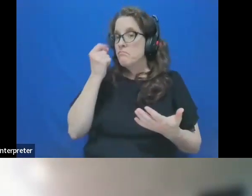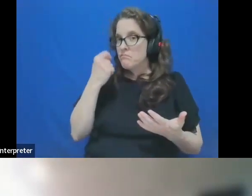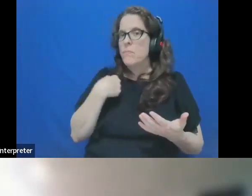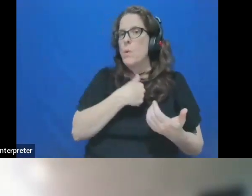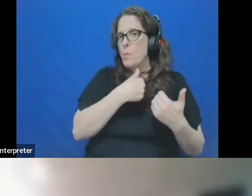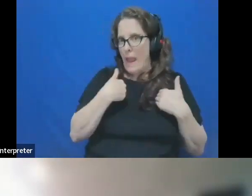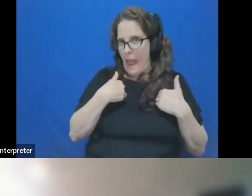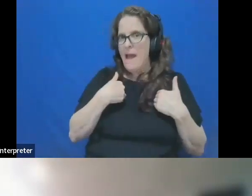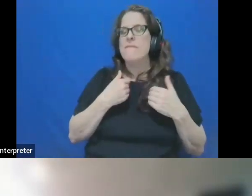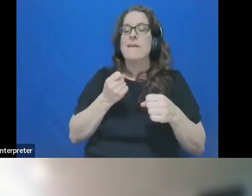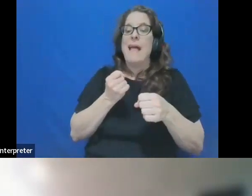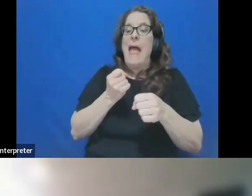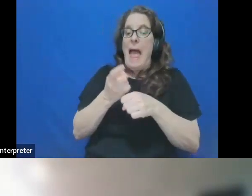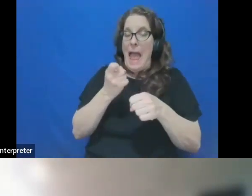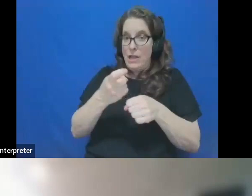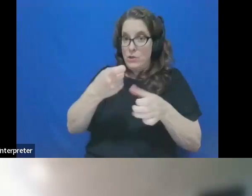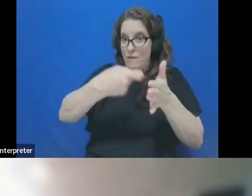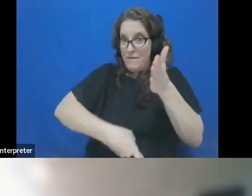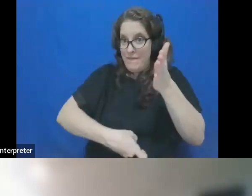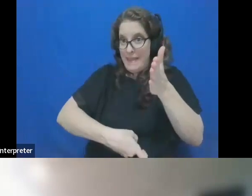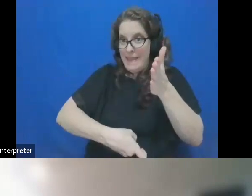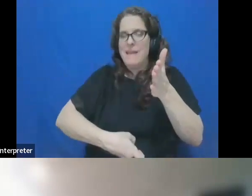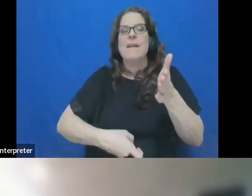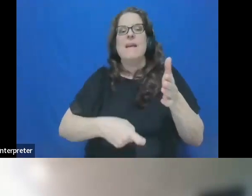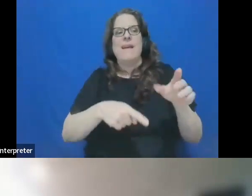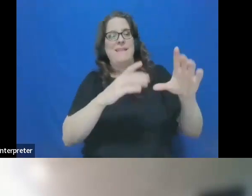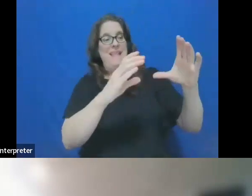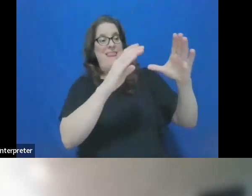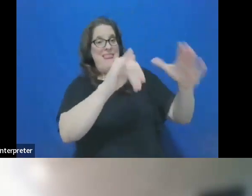is a percentage of the assets in trust.